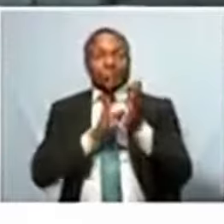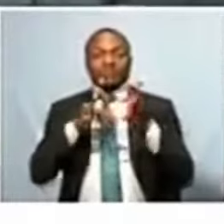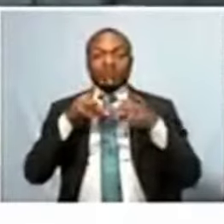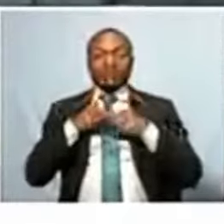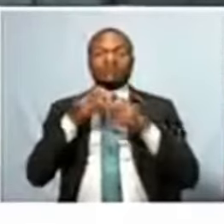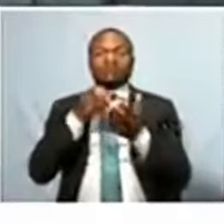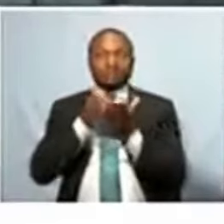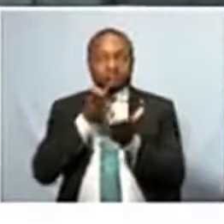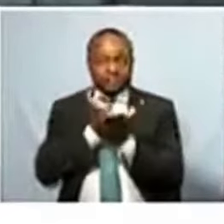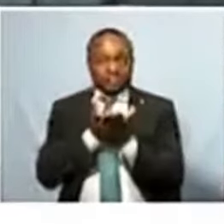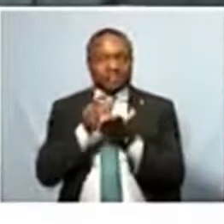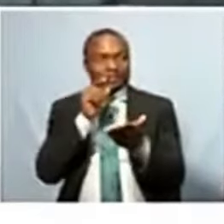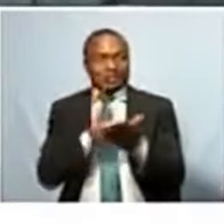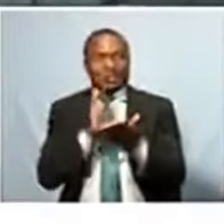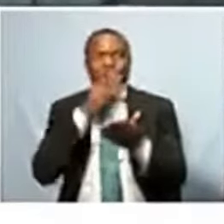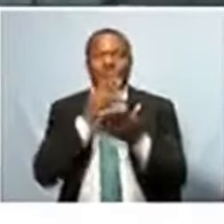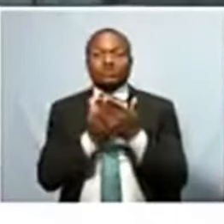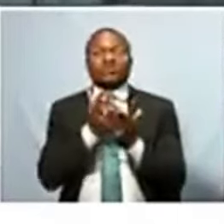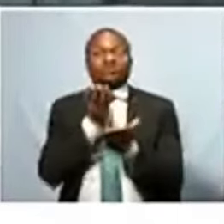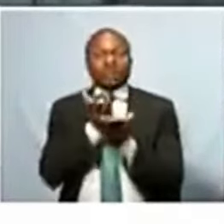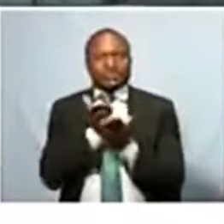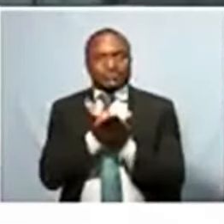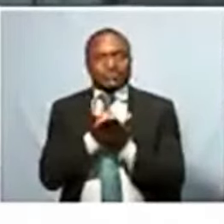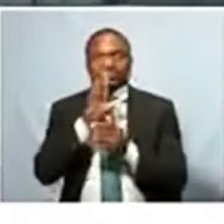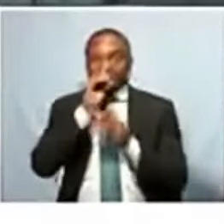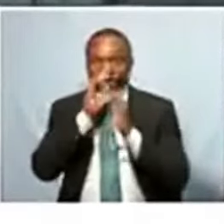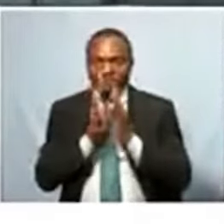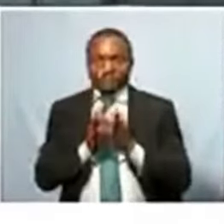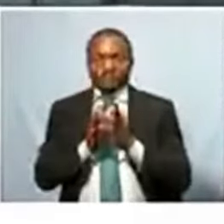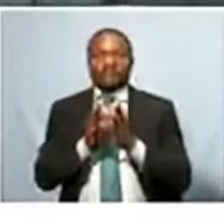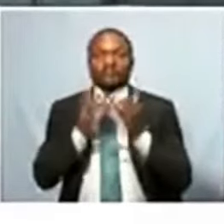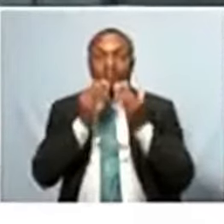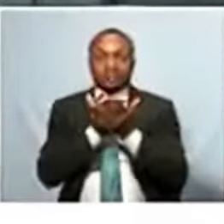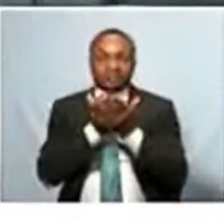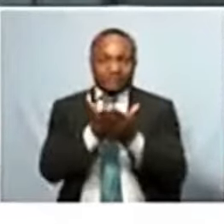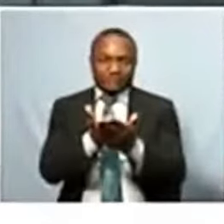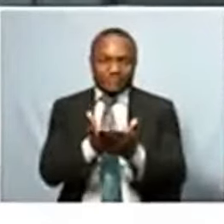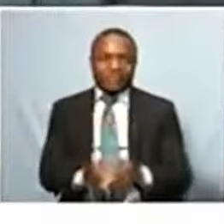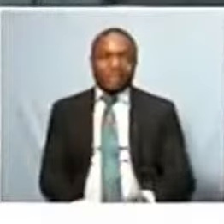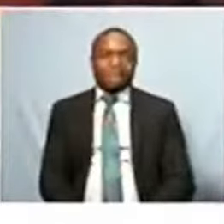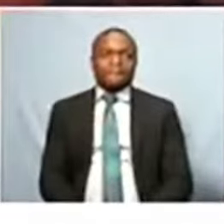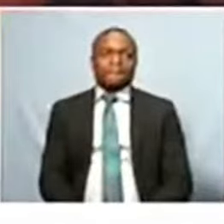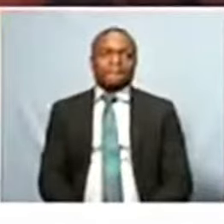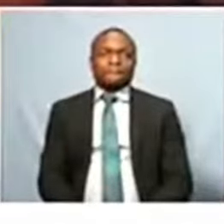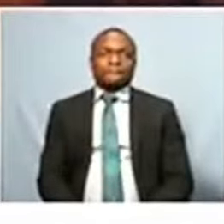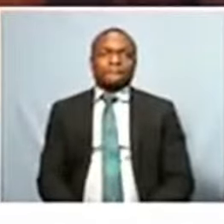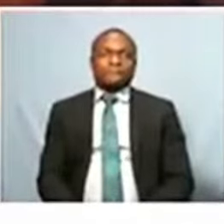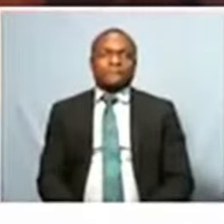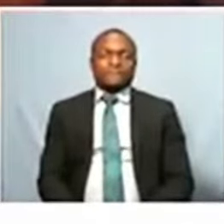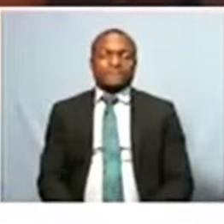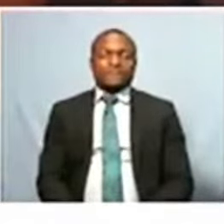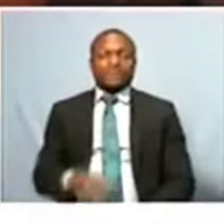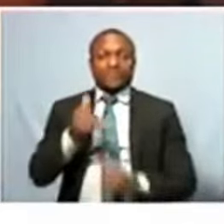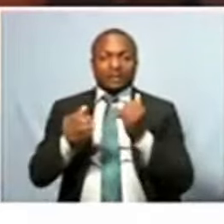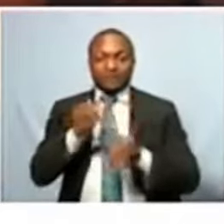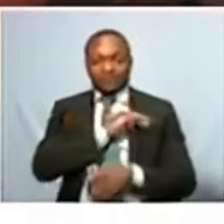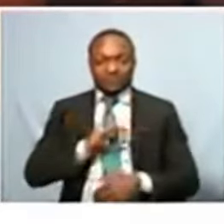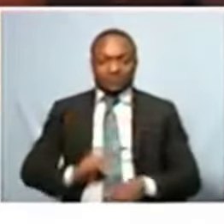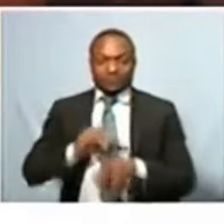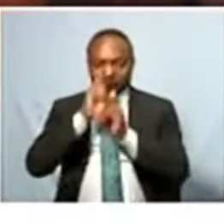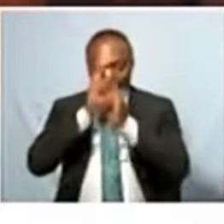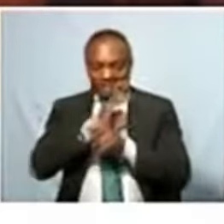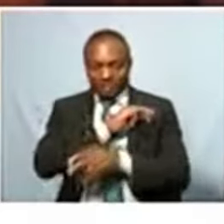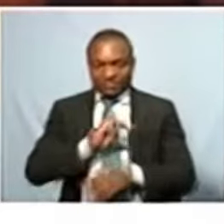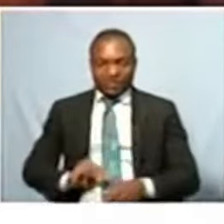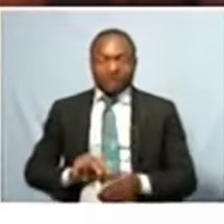this motion. This is a good motion. Madam Speaker, I wish to submit. The last member, the Honorable Member